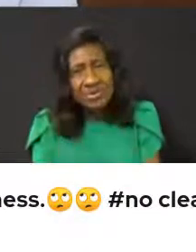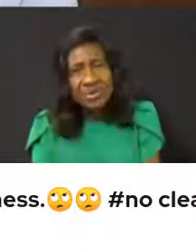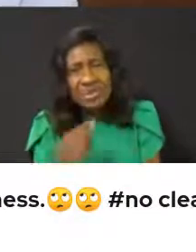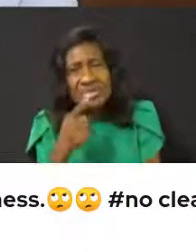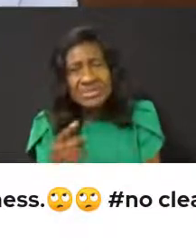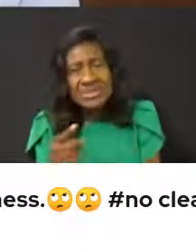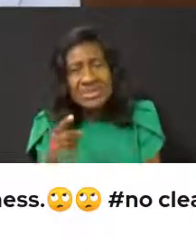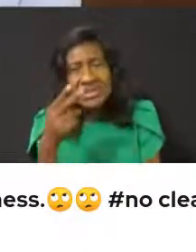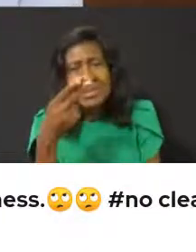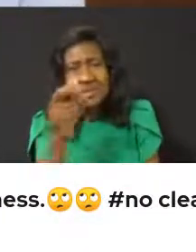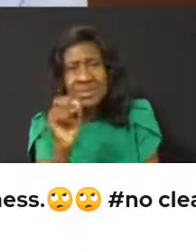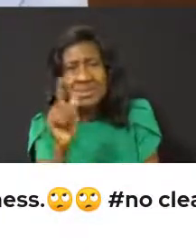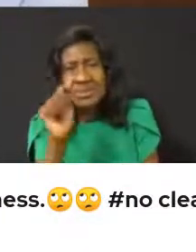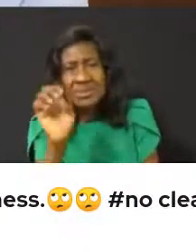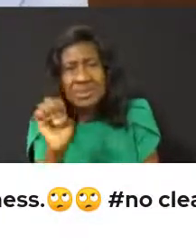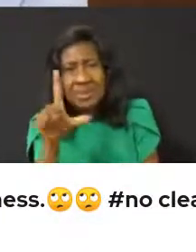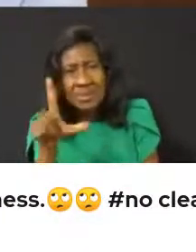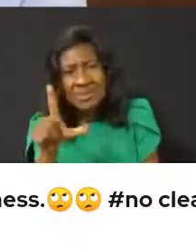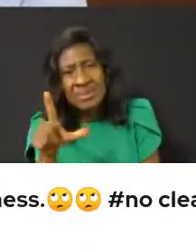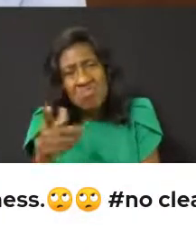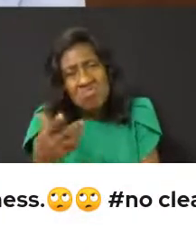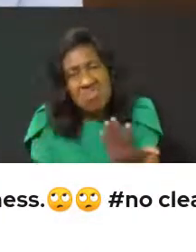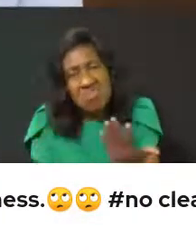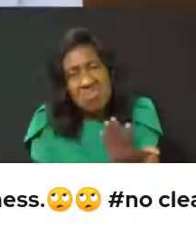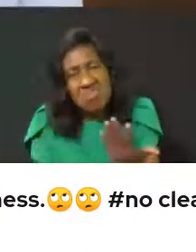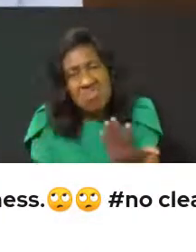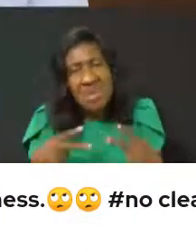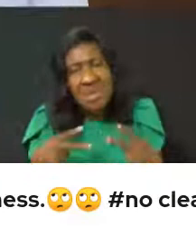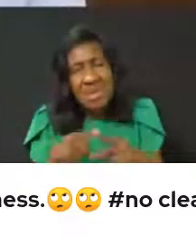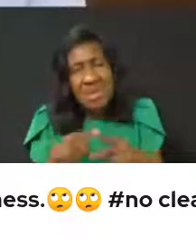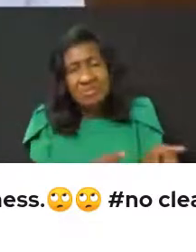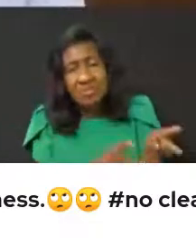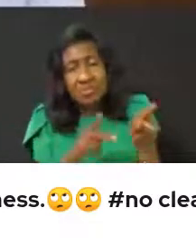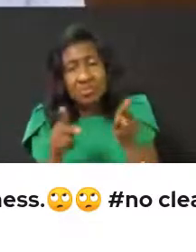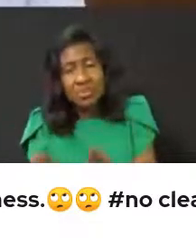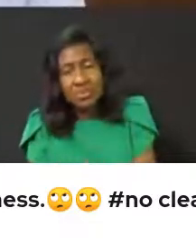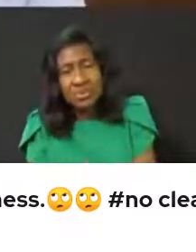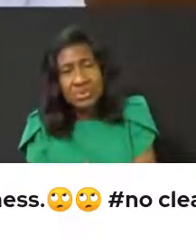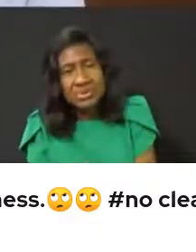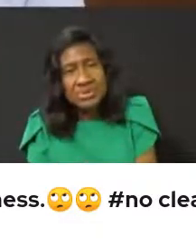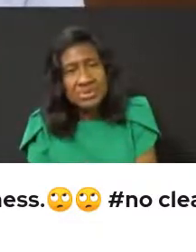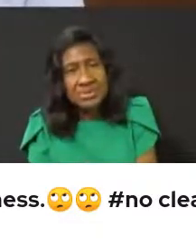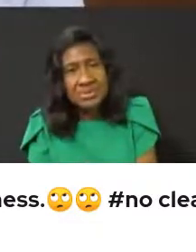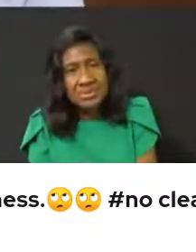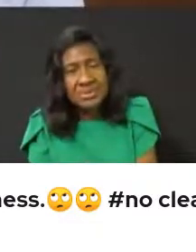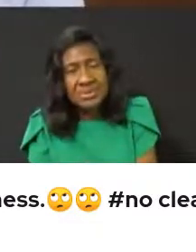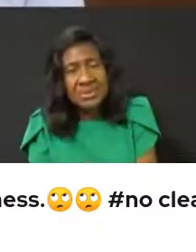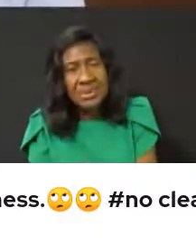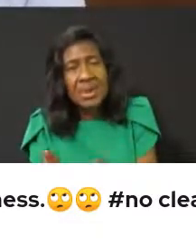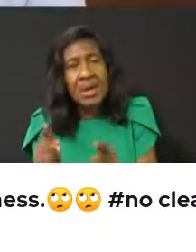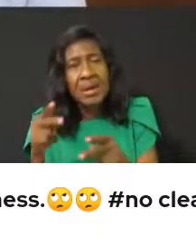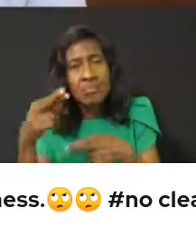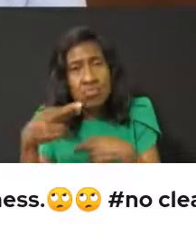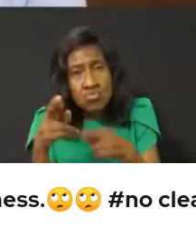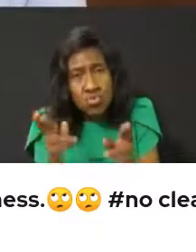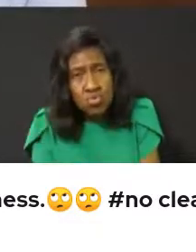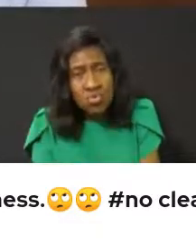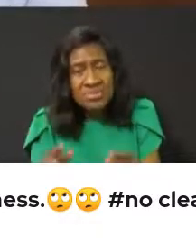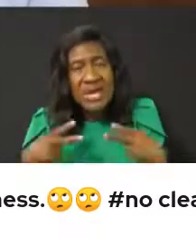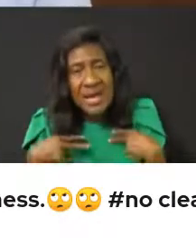hotels might be expected to set aside rooms and things like that, Correct. anticipating that they're going to have positive cases